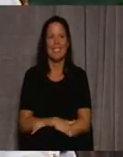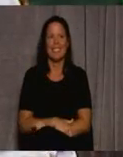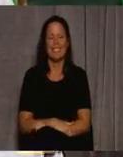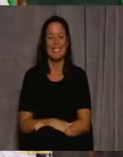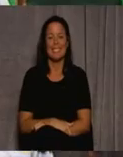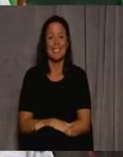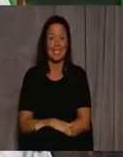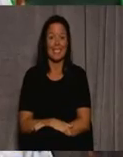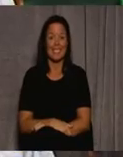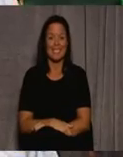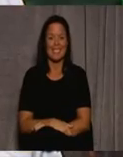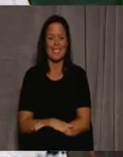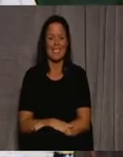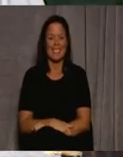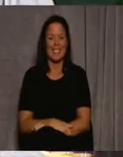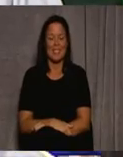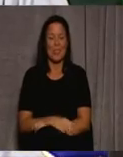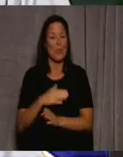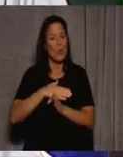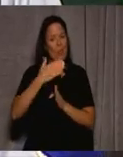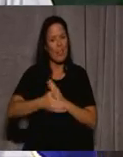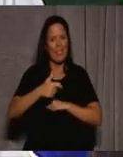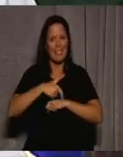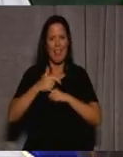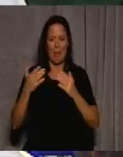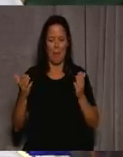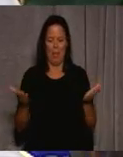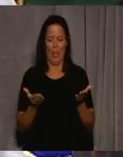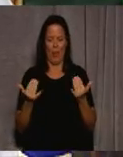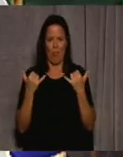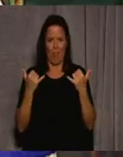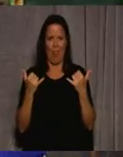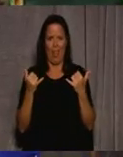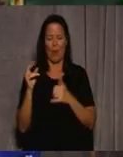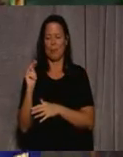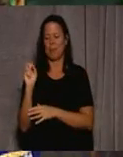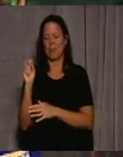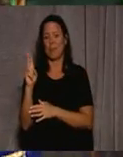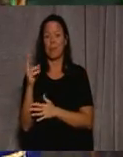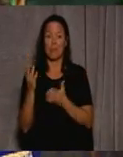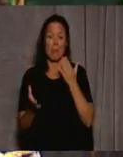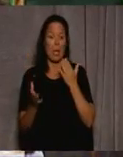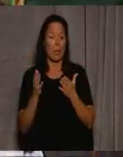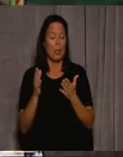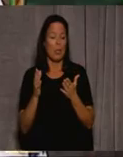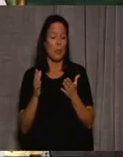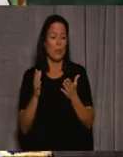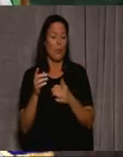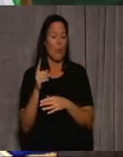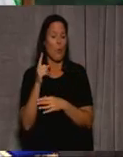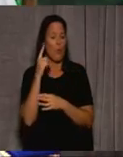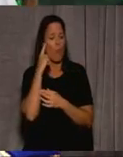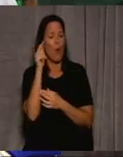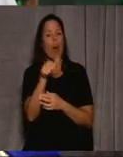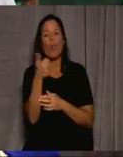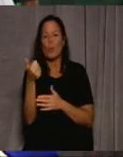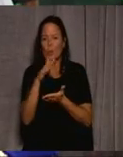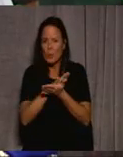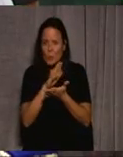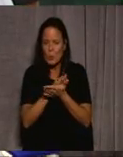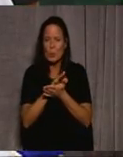So you're ending your time here at NSU, perhaps to pursue additional graduate programs or